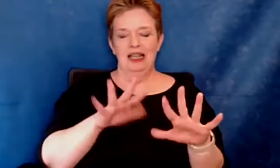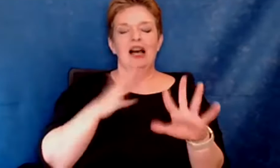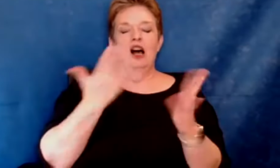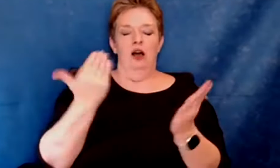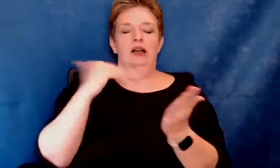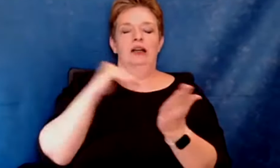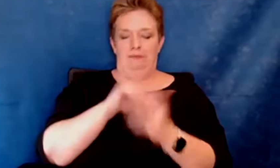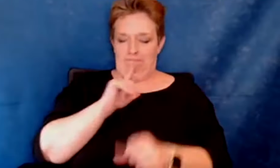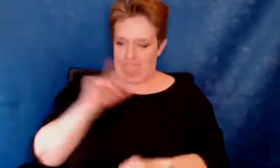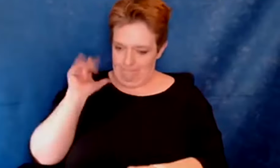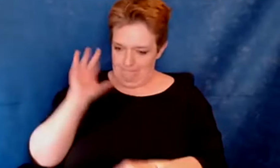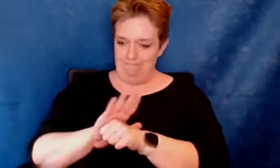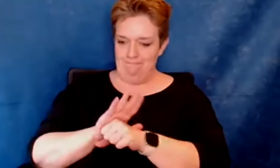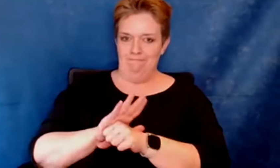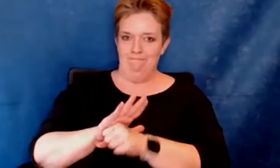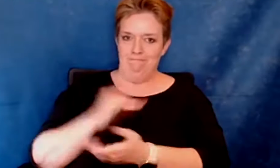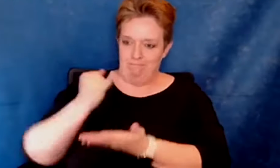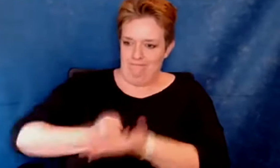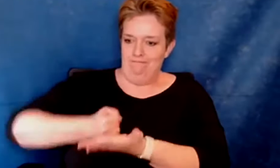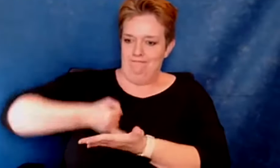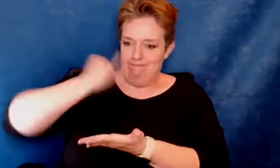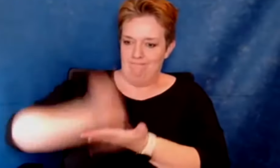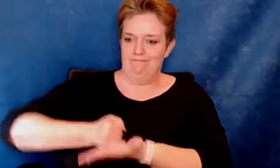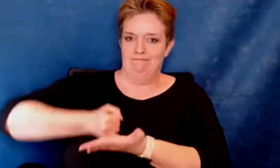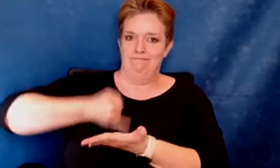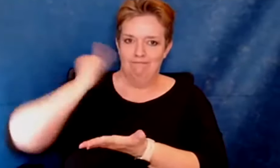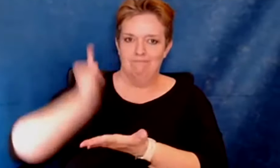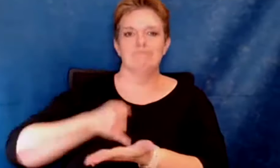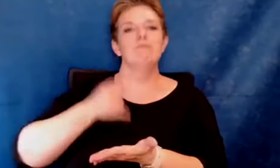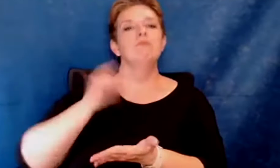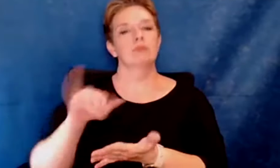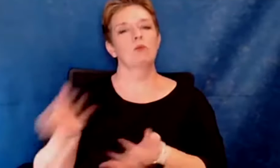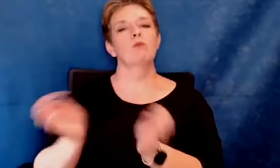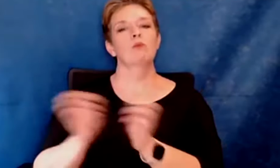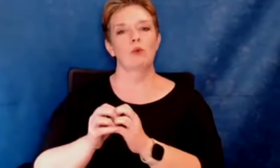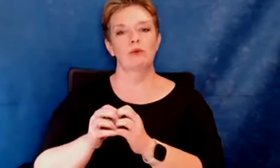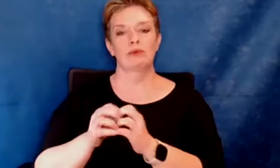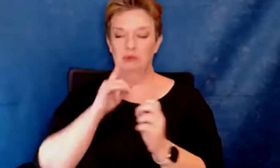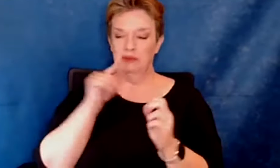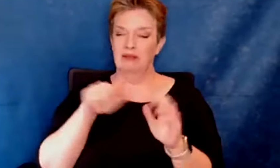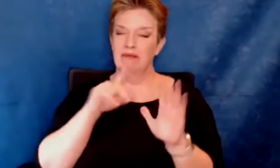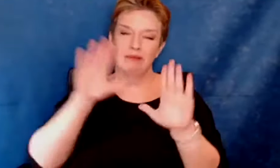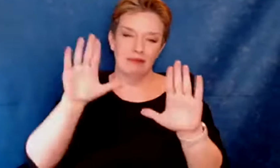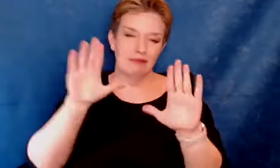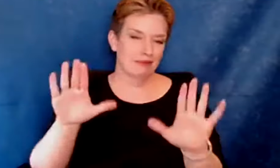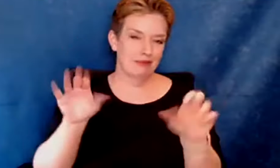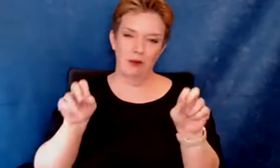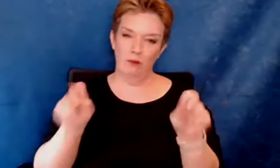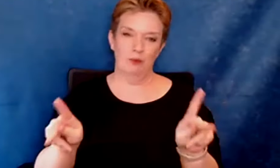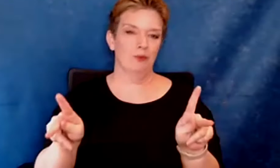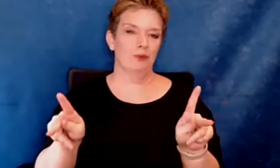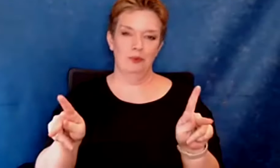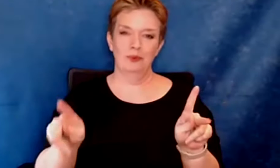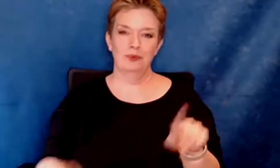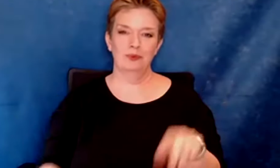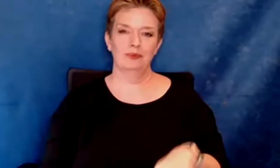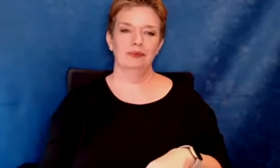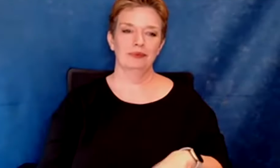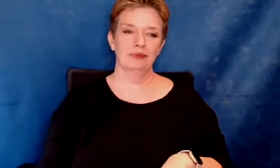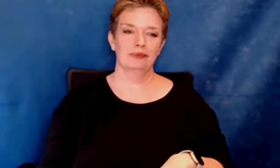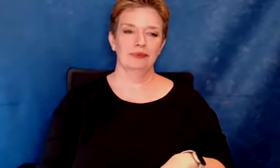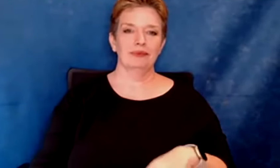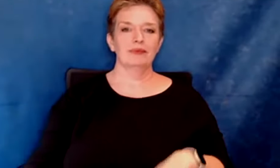and dig a little deeper into my art practice. So this has been an amazing opportunity to kind of live as